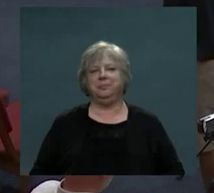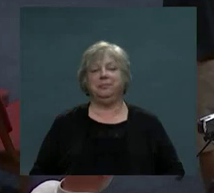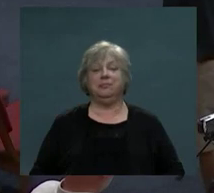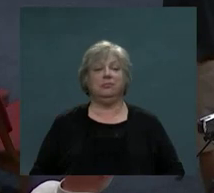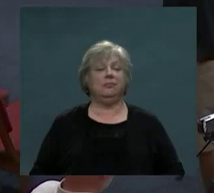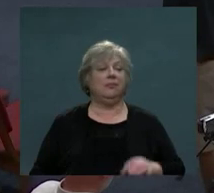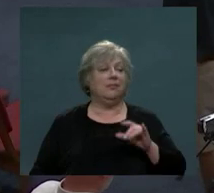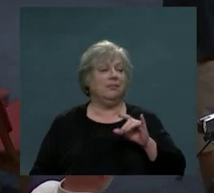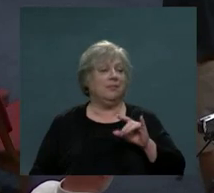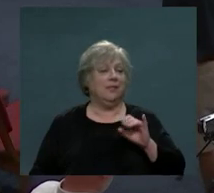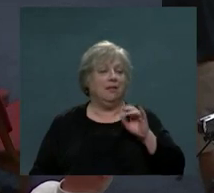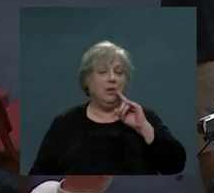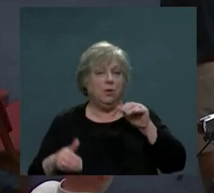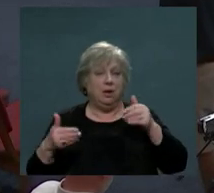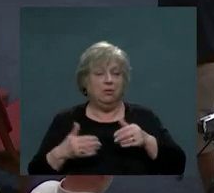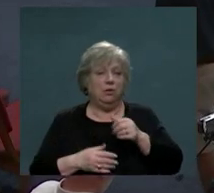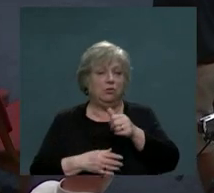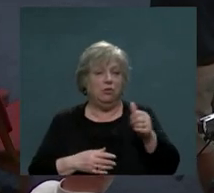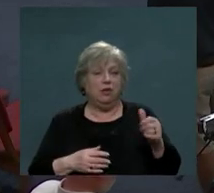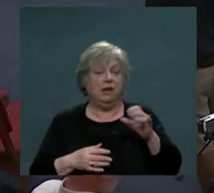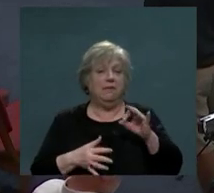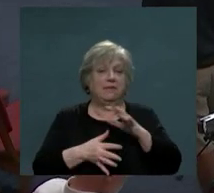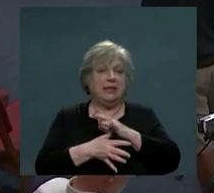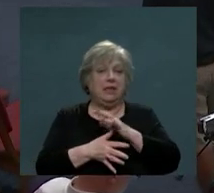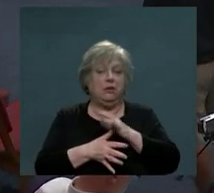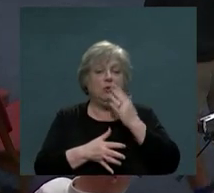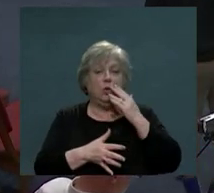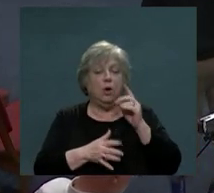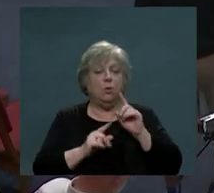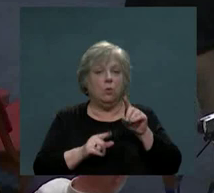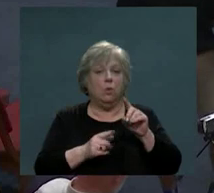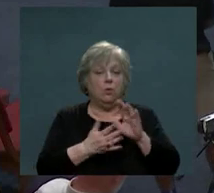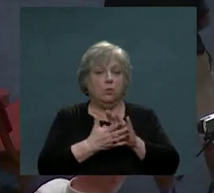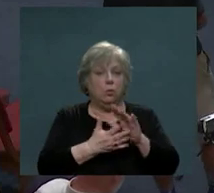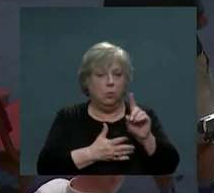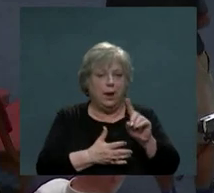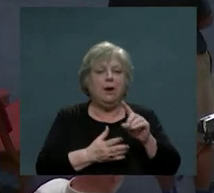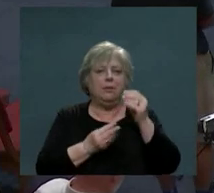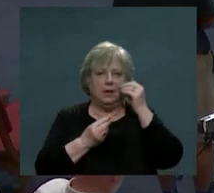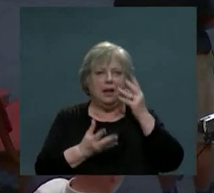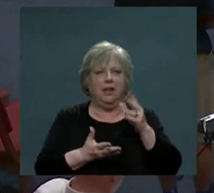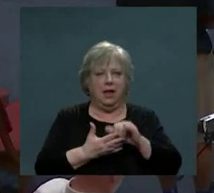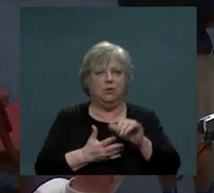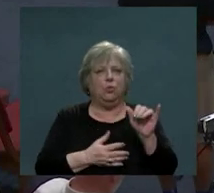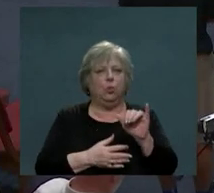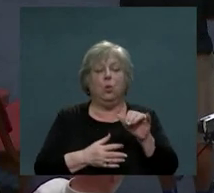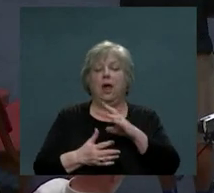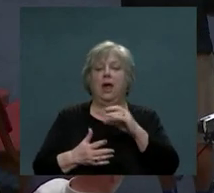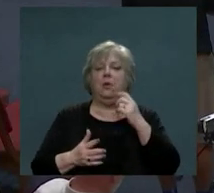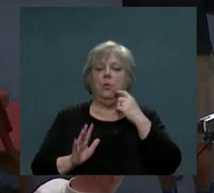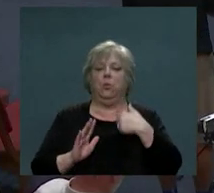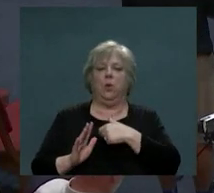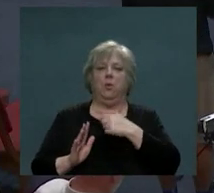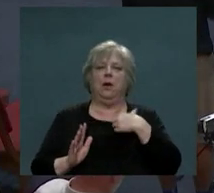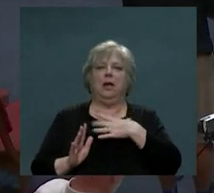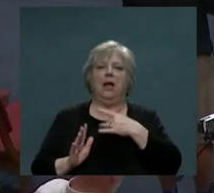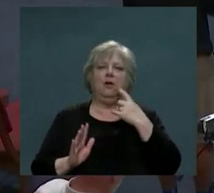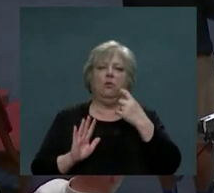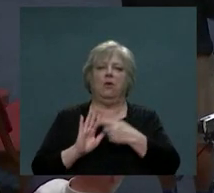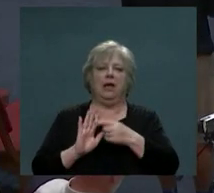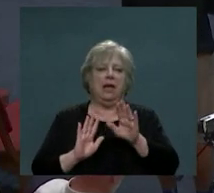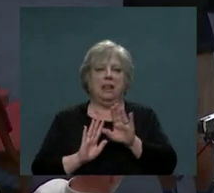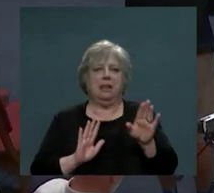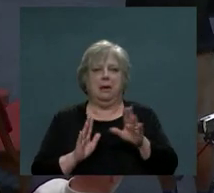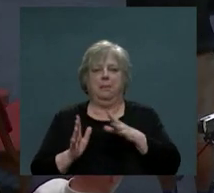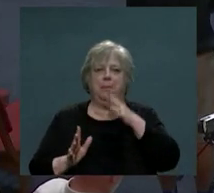So if you guys would introduce yourself, if you're seniors and you know where you're going to go to school, you can tell us that as well. And we'd also like to recognize any of their parents that are in the